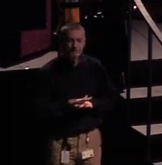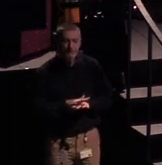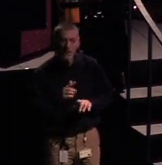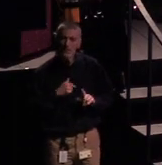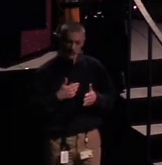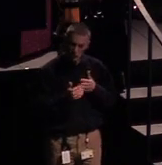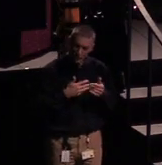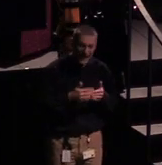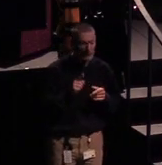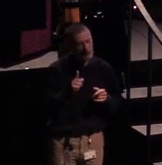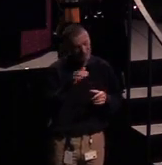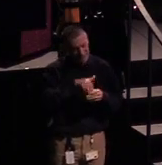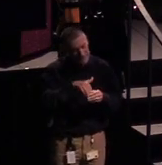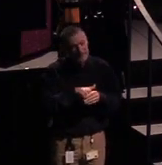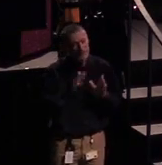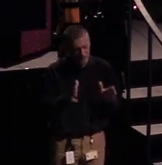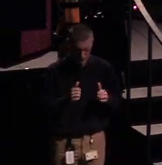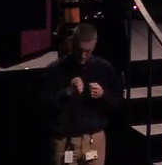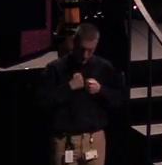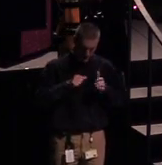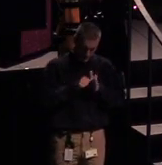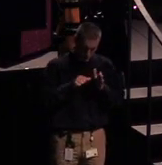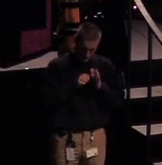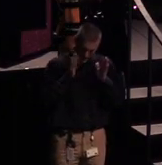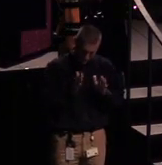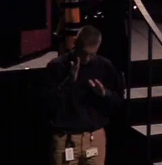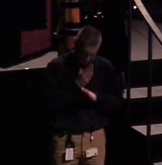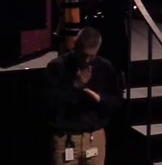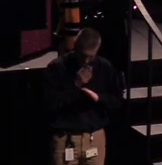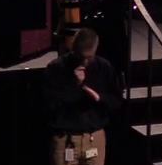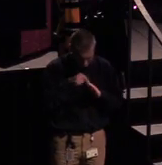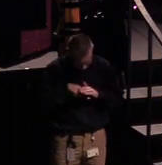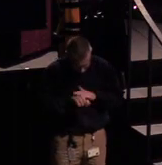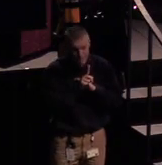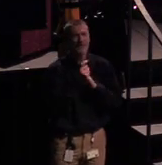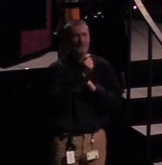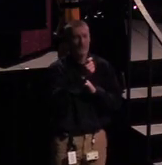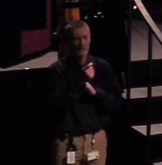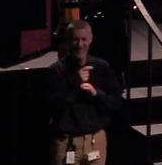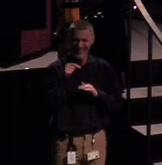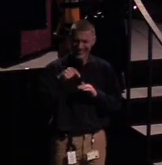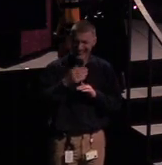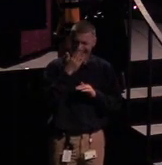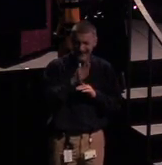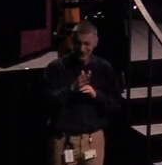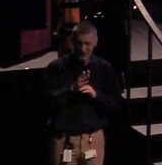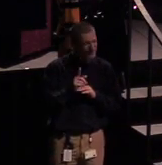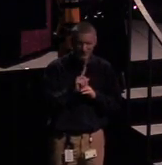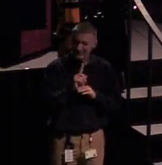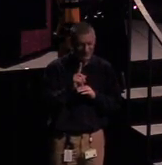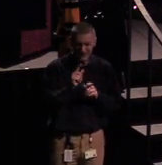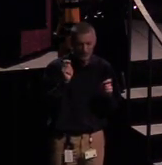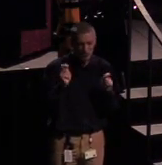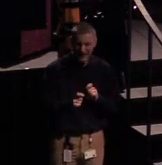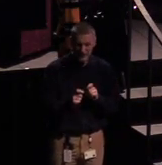that it is your problem and therefore you have to hide it in order to succeed we need to change those messages it has